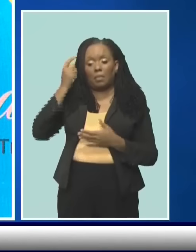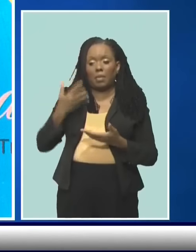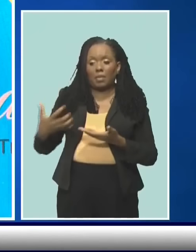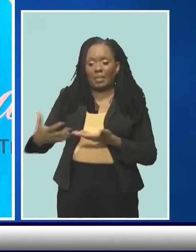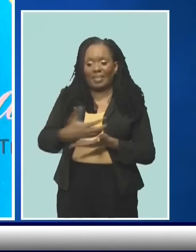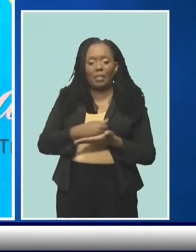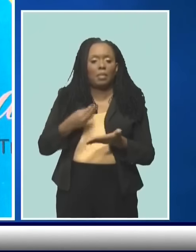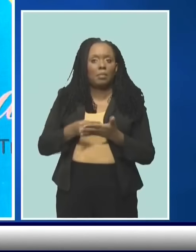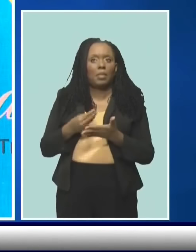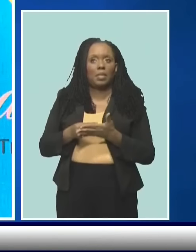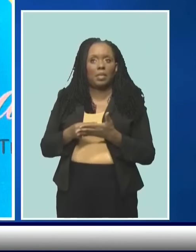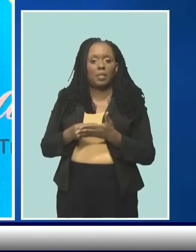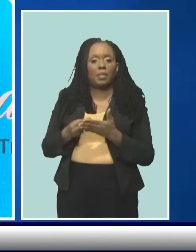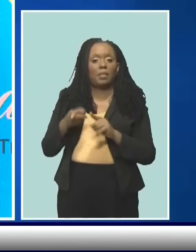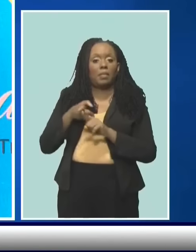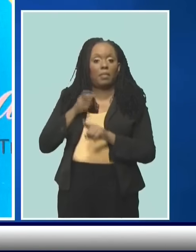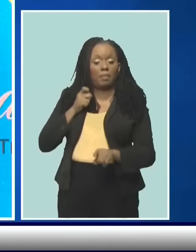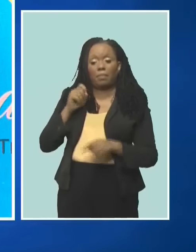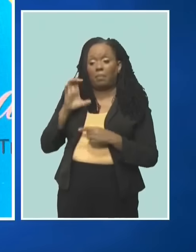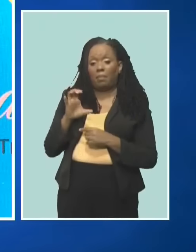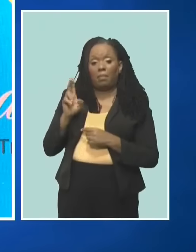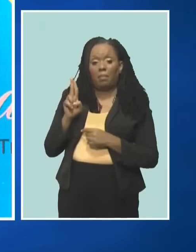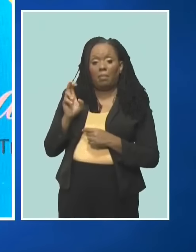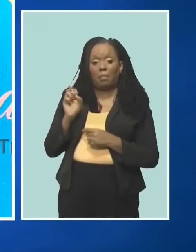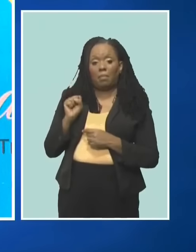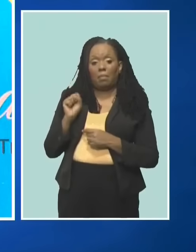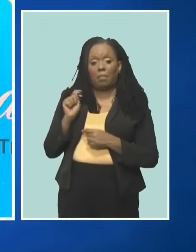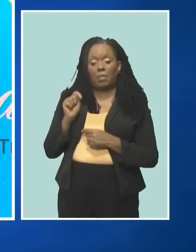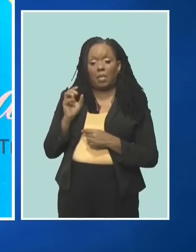and without which many of whom depend